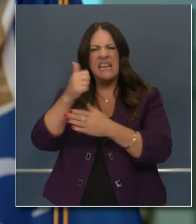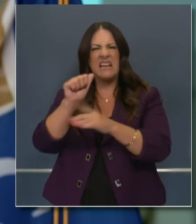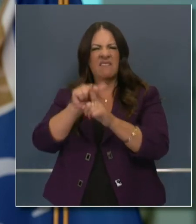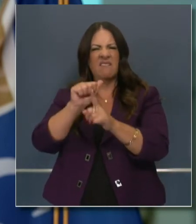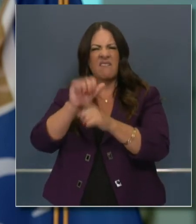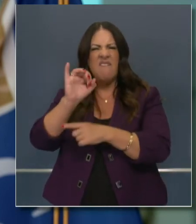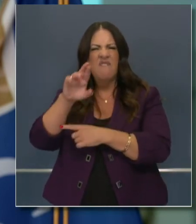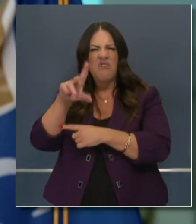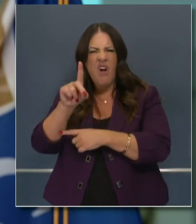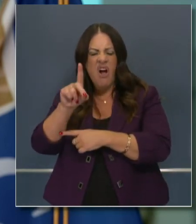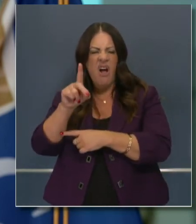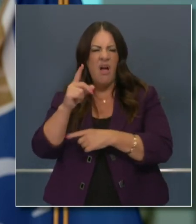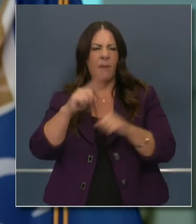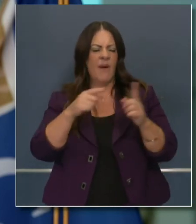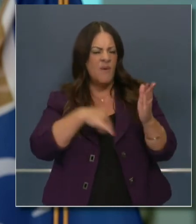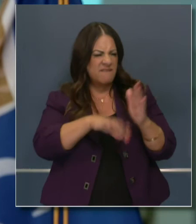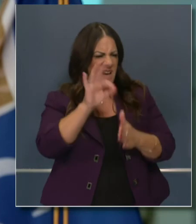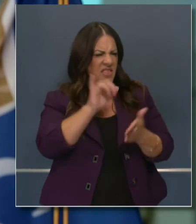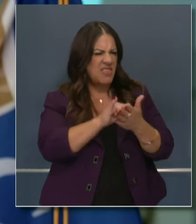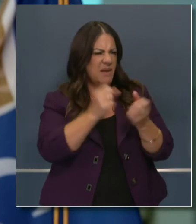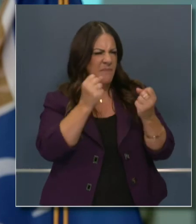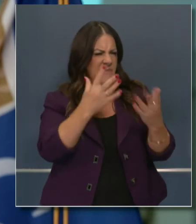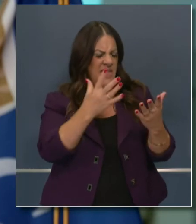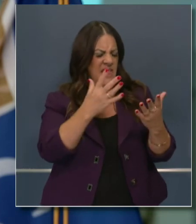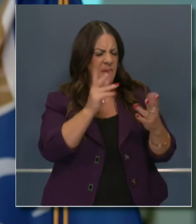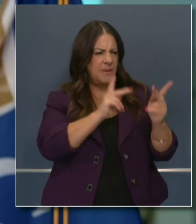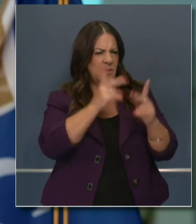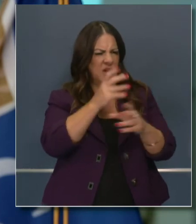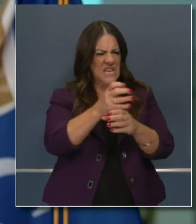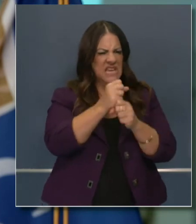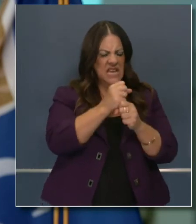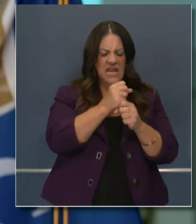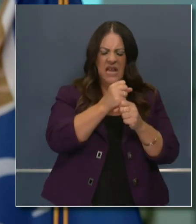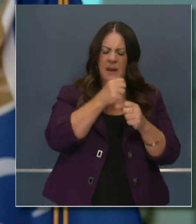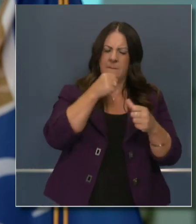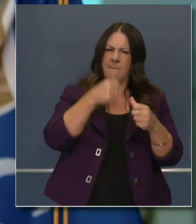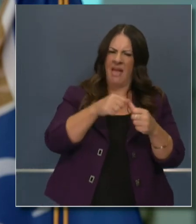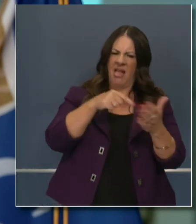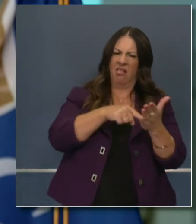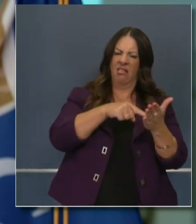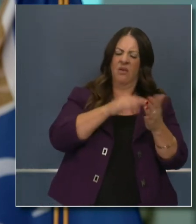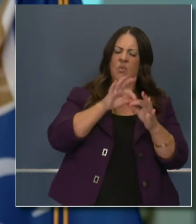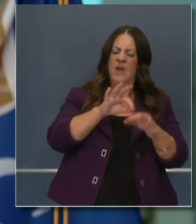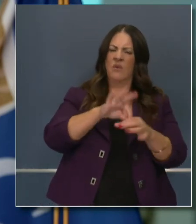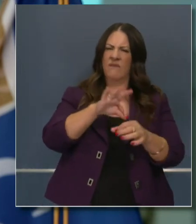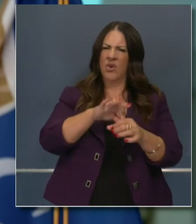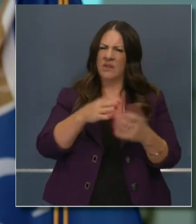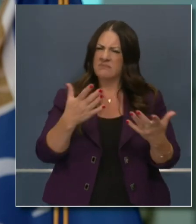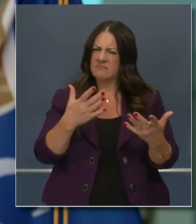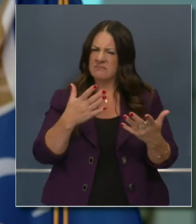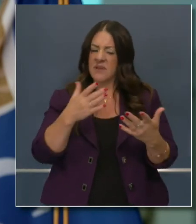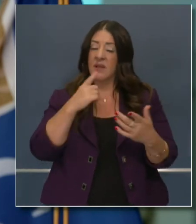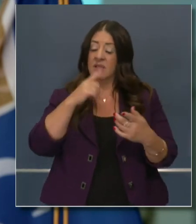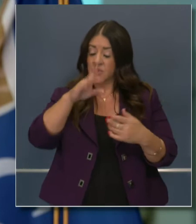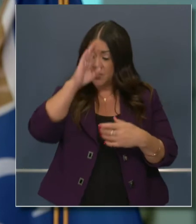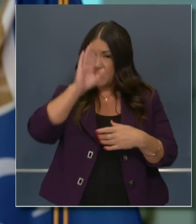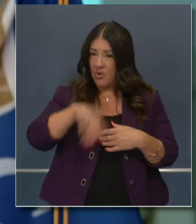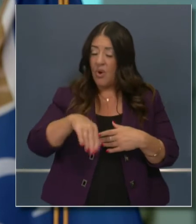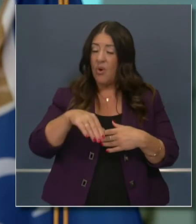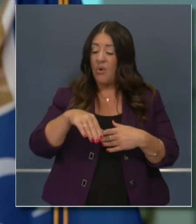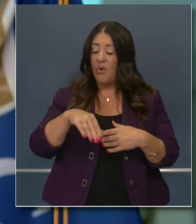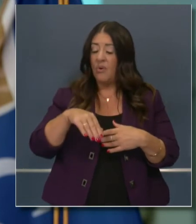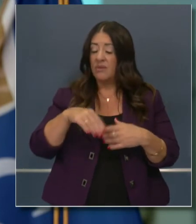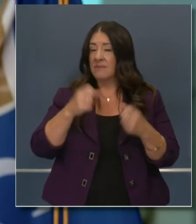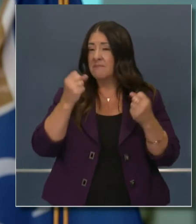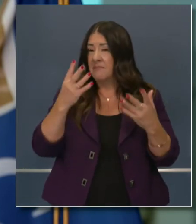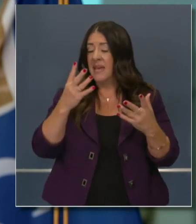of addresses where people are getting fraudulent EDD mail. Have you requested data to understand just how widespread this is and, frankly, how